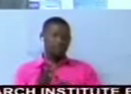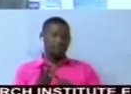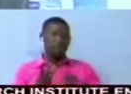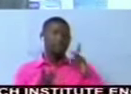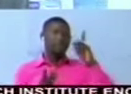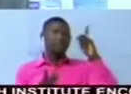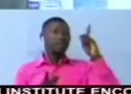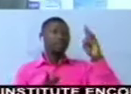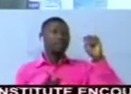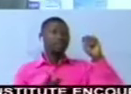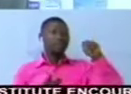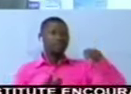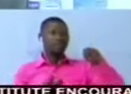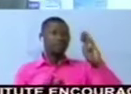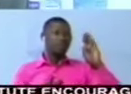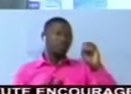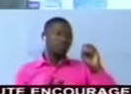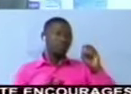Dembo Mbay.